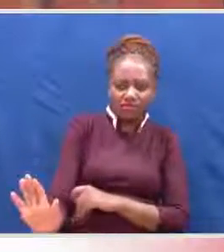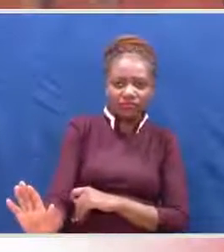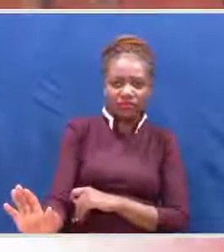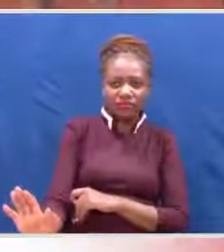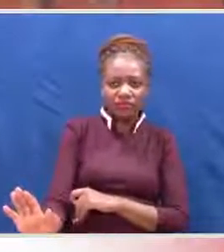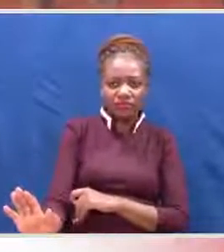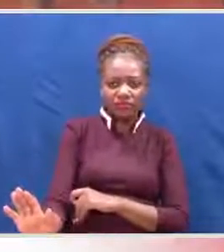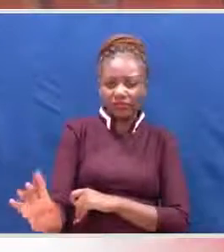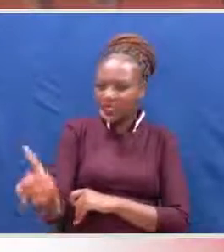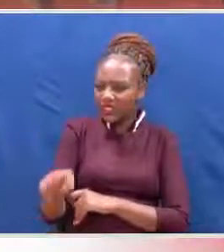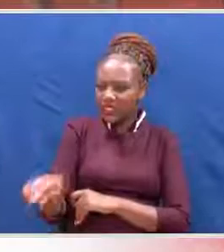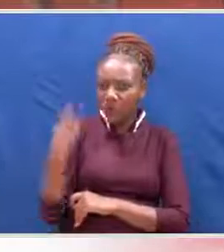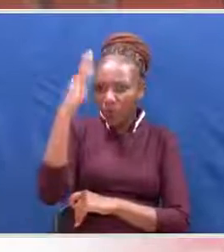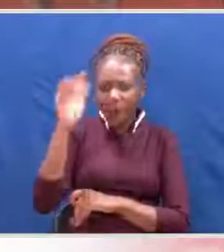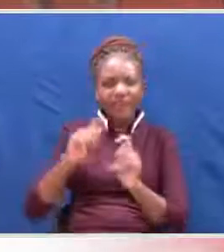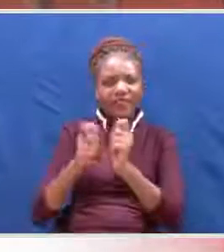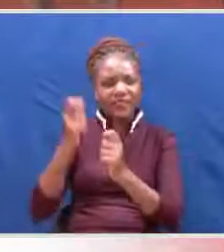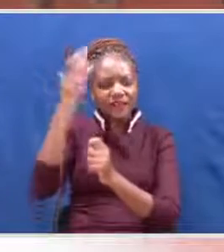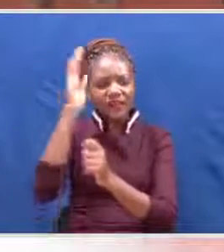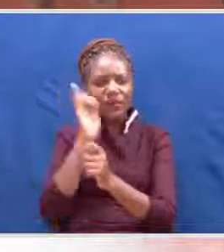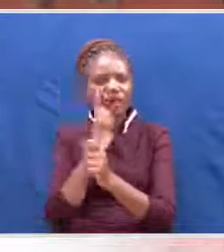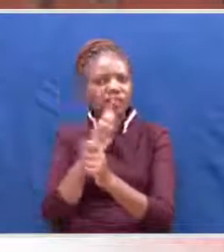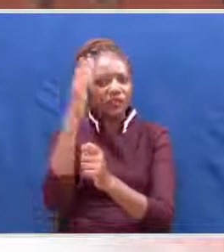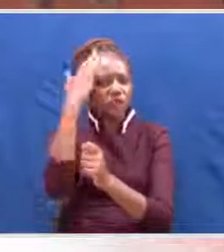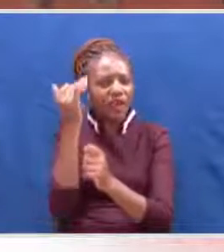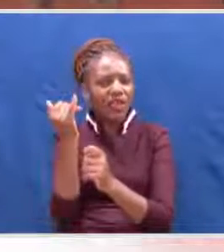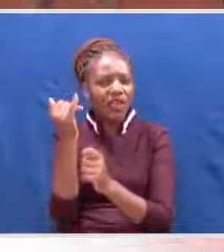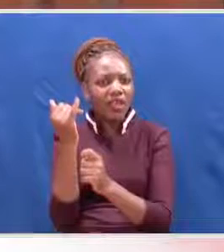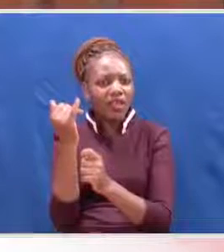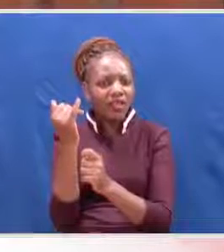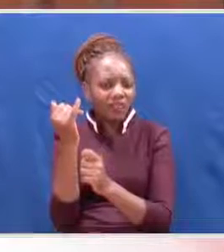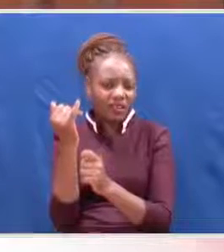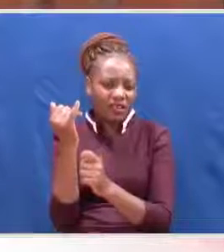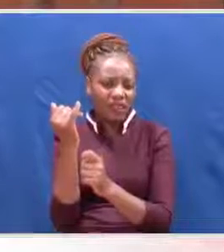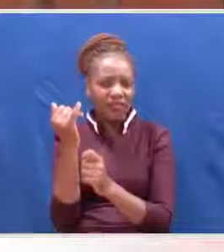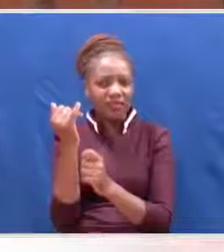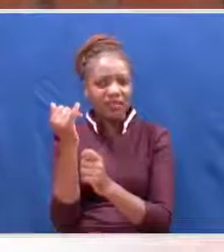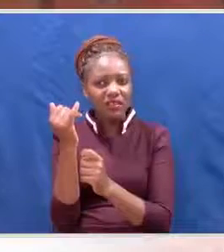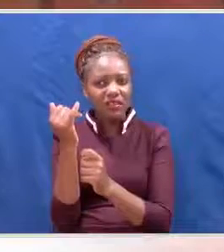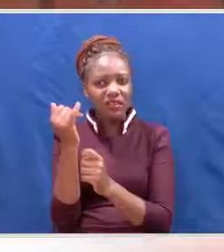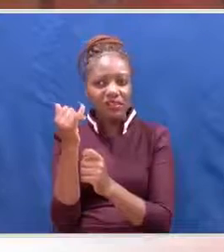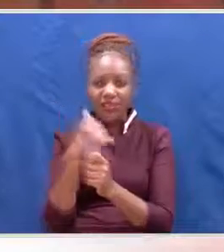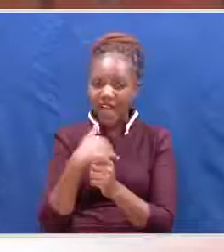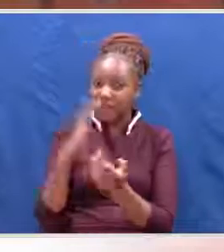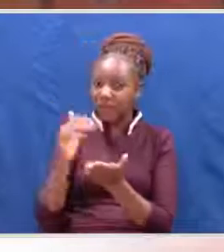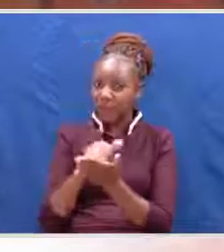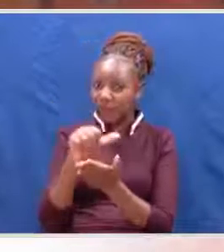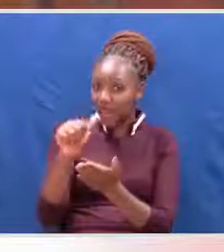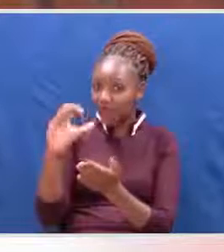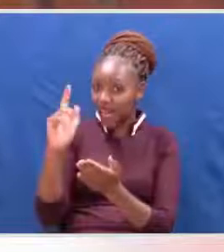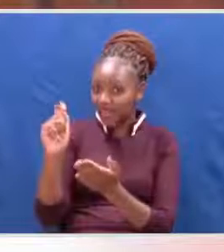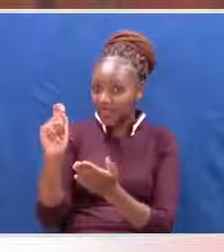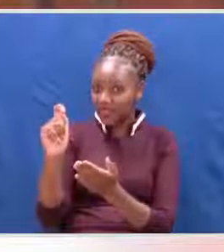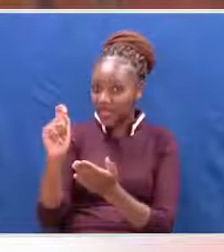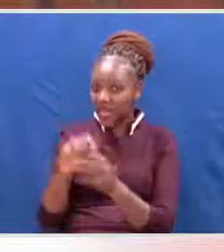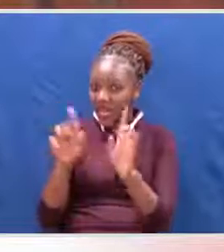is unfortunate because the club knows they have a duty under the Employment Act and